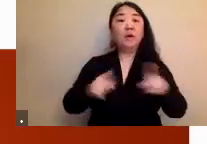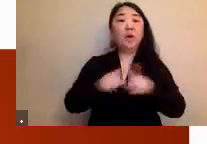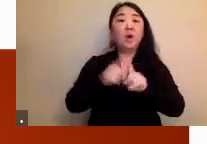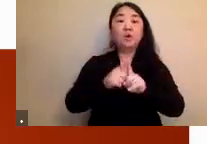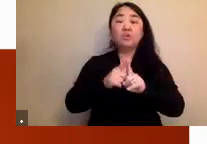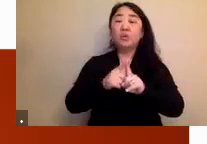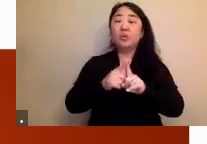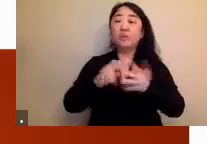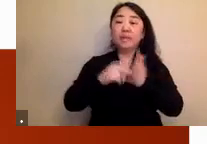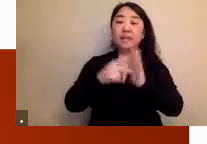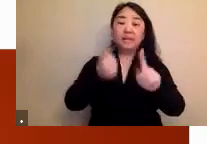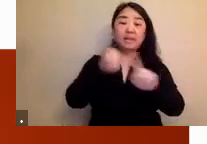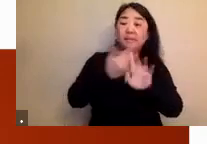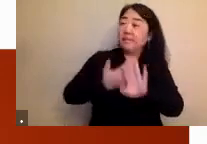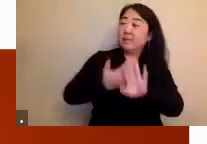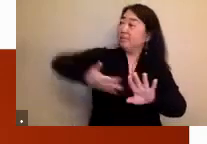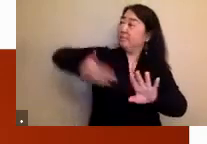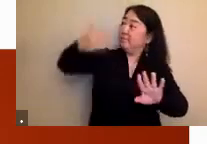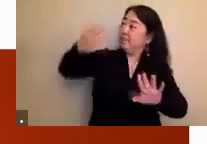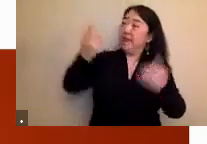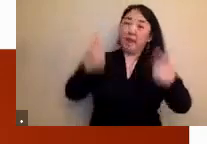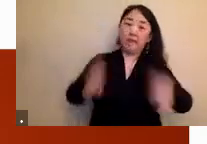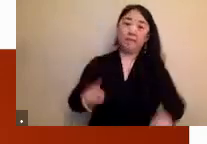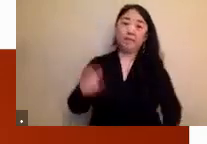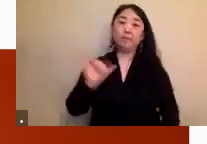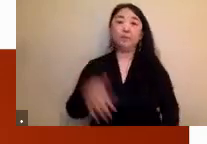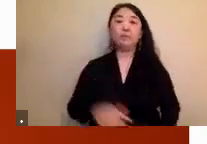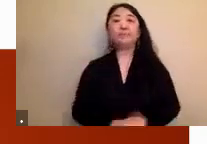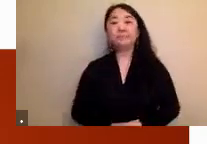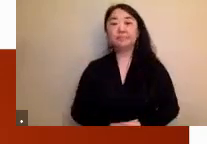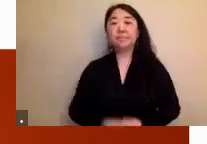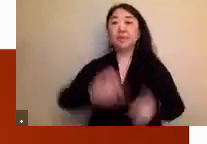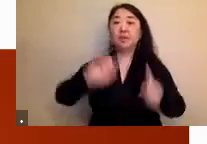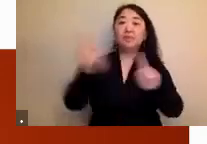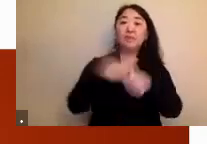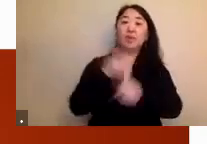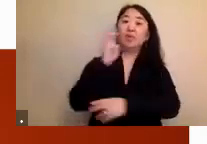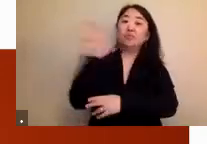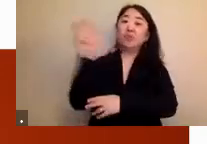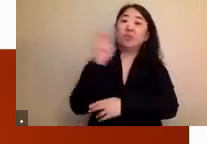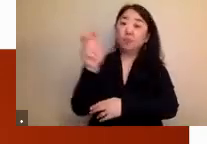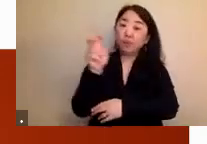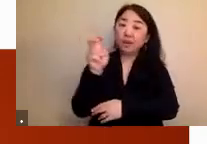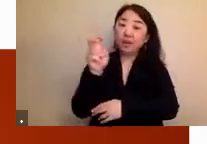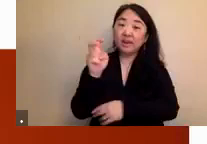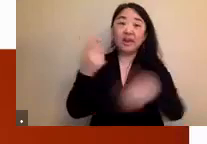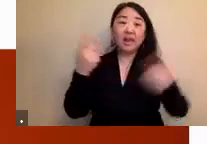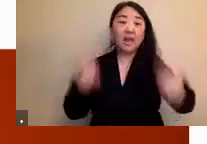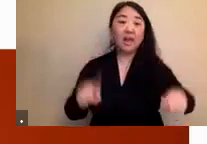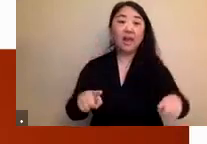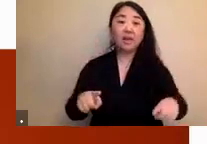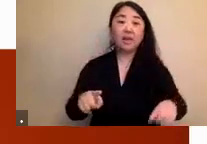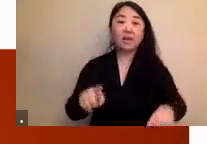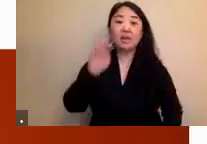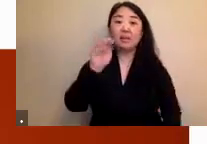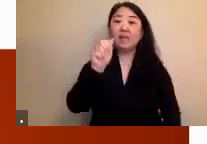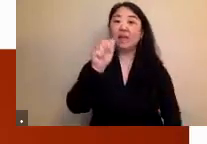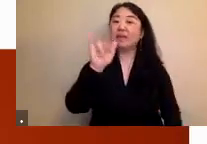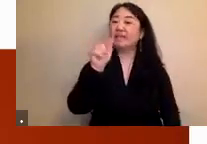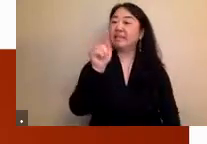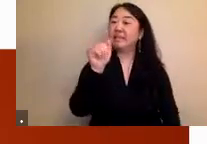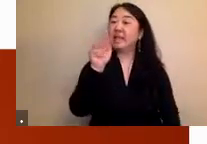happened previously. So our very first transport actually was the maritime